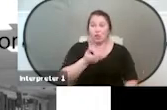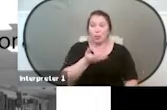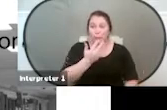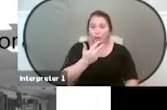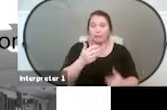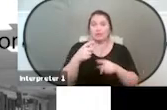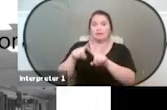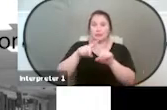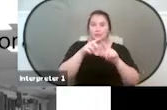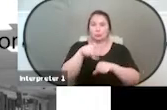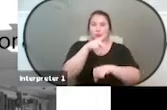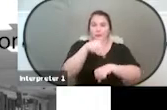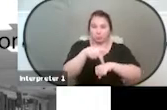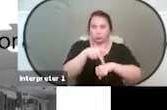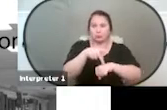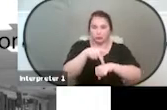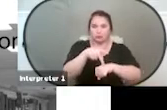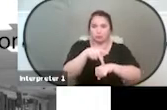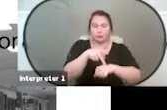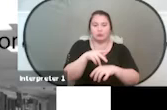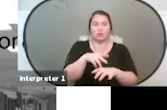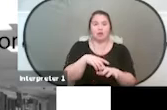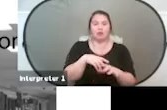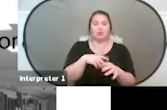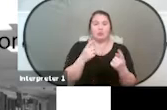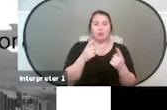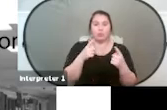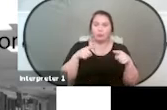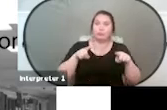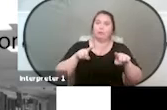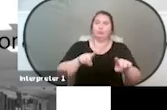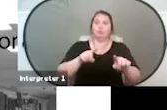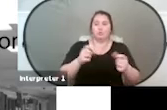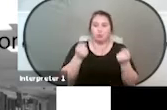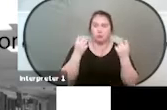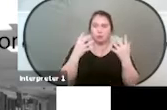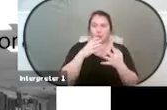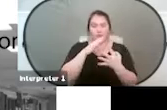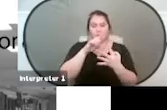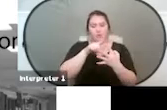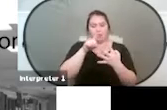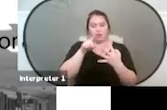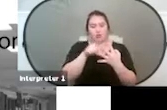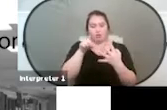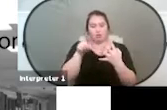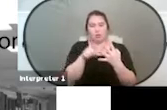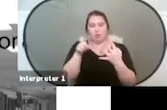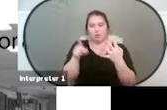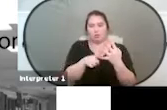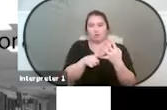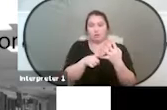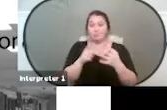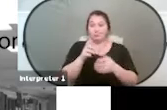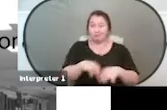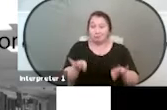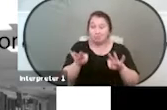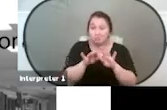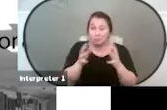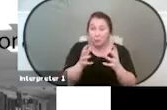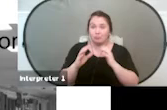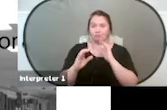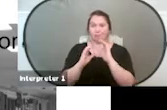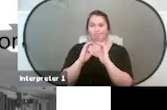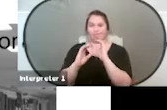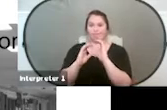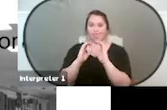time of these multiple phases. And really the key to success here is communication and